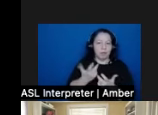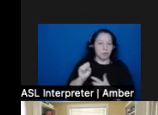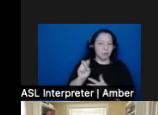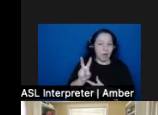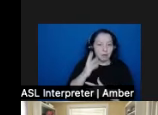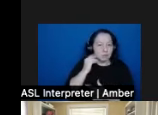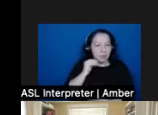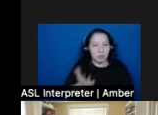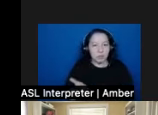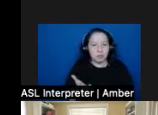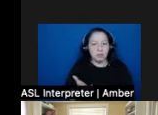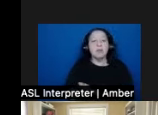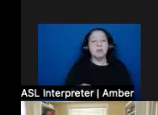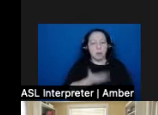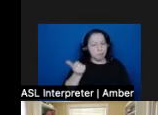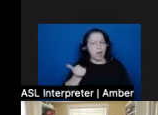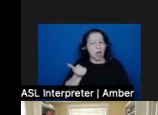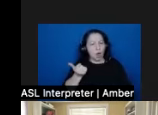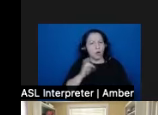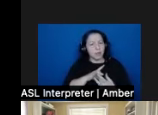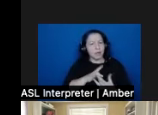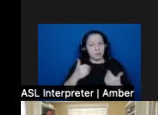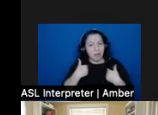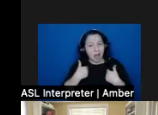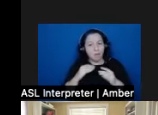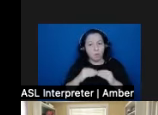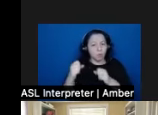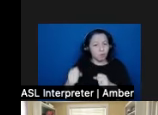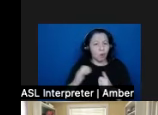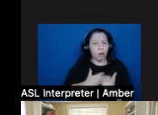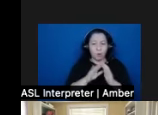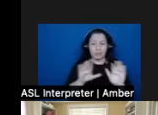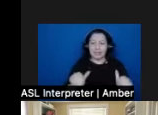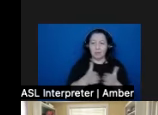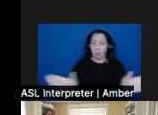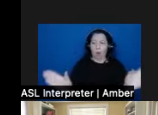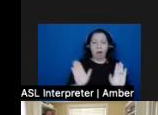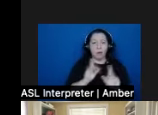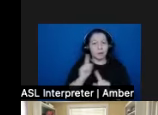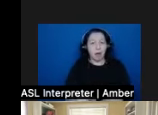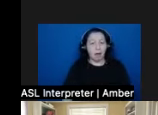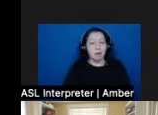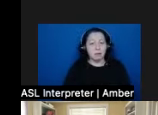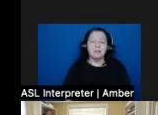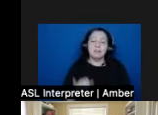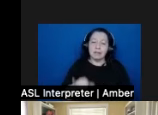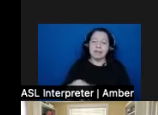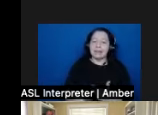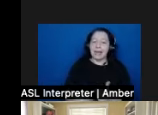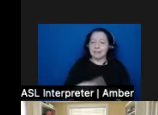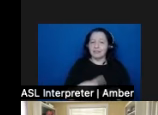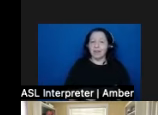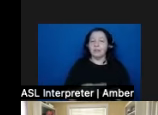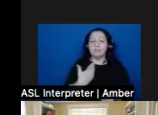relationships can be, the stronger our systems response can be. And that's where we're going to be going in the next session, right? Like talking about